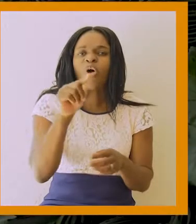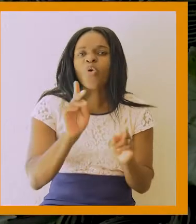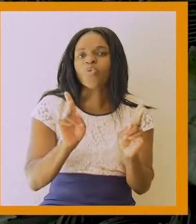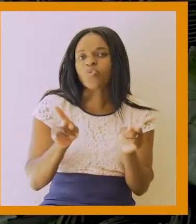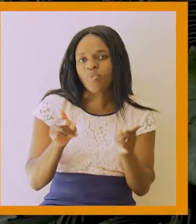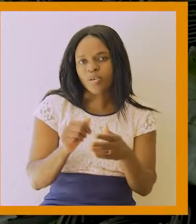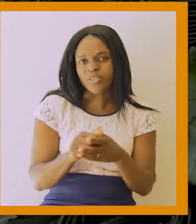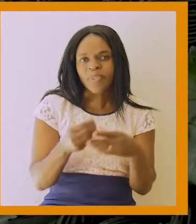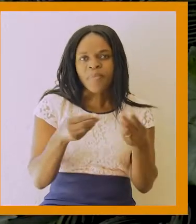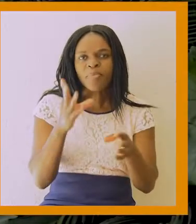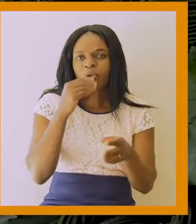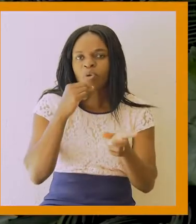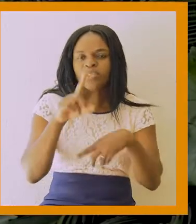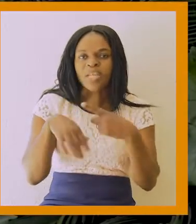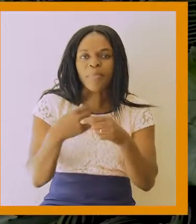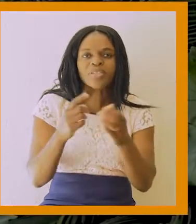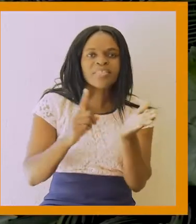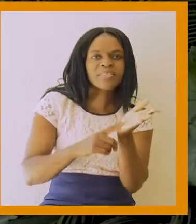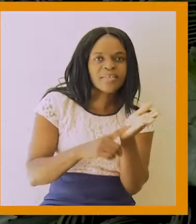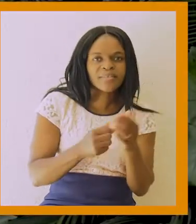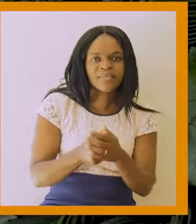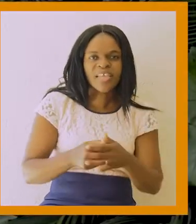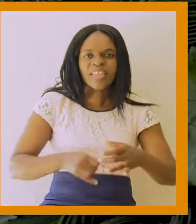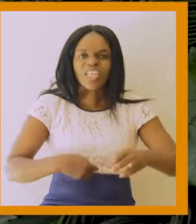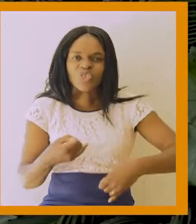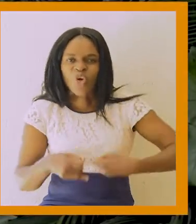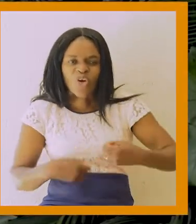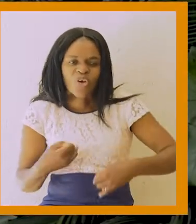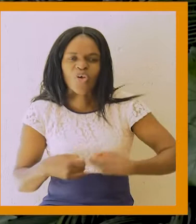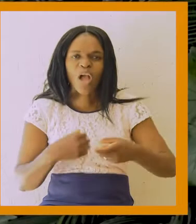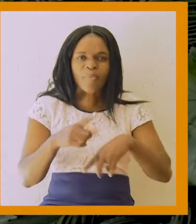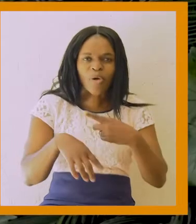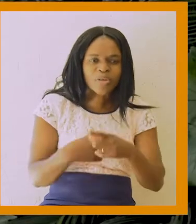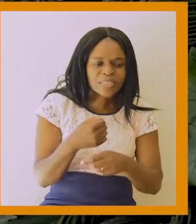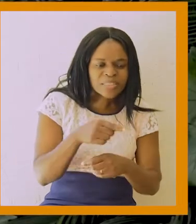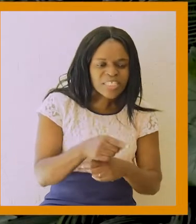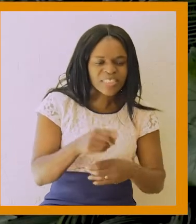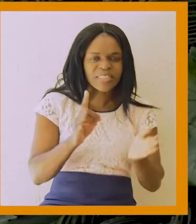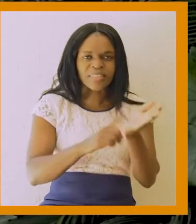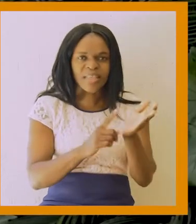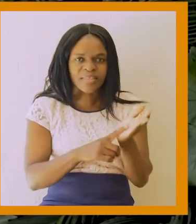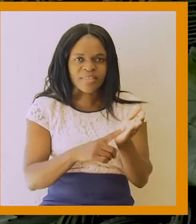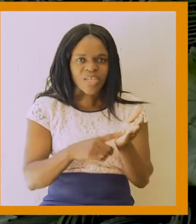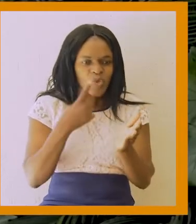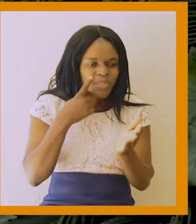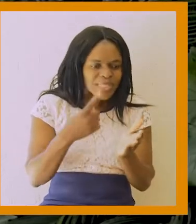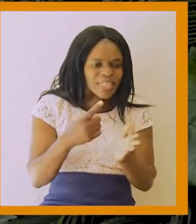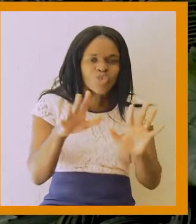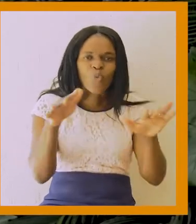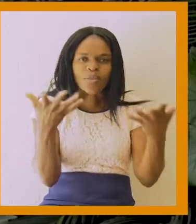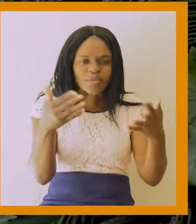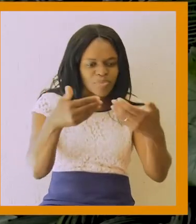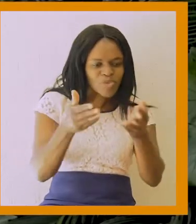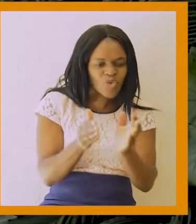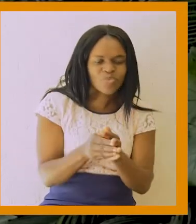know how people talk about sex issues, they joke about them. You see in the WhatsApp groups